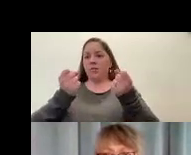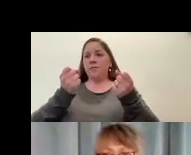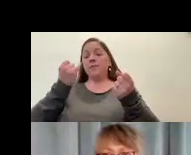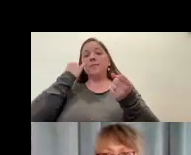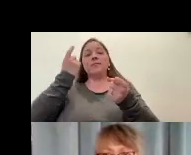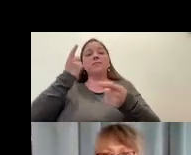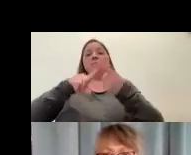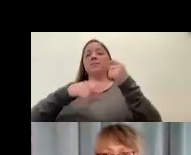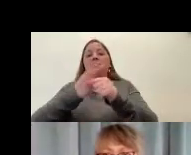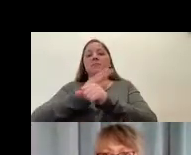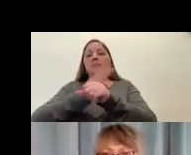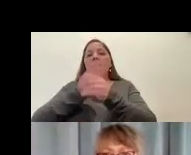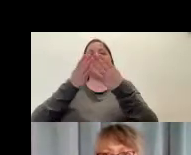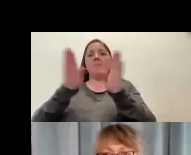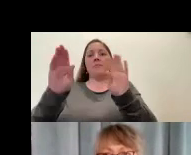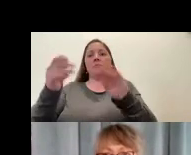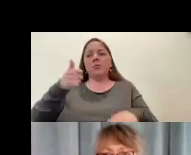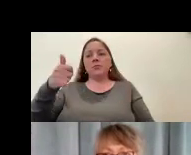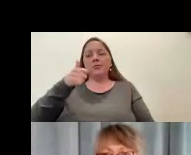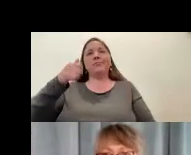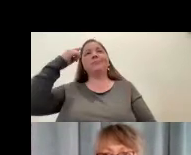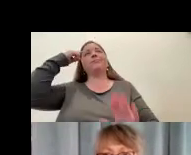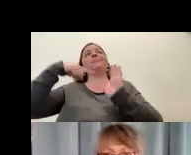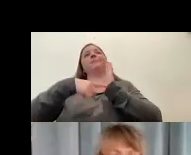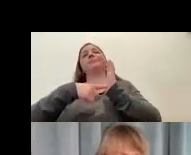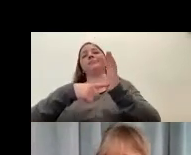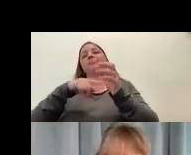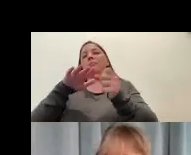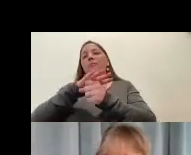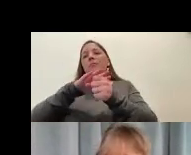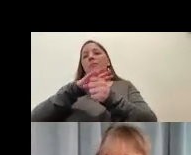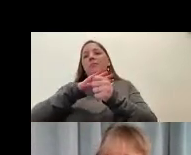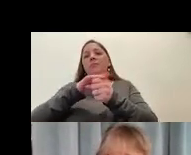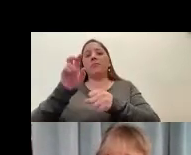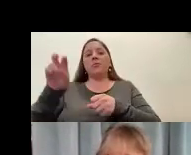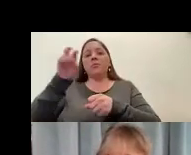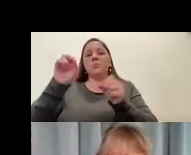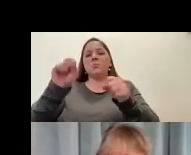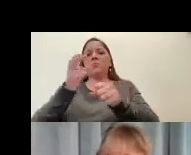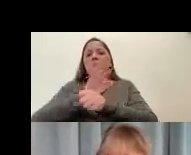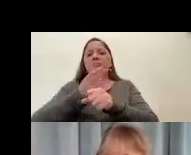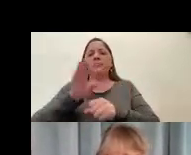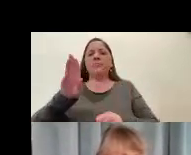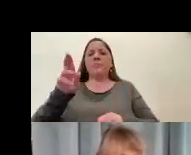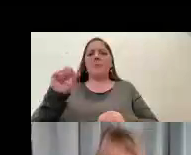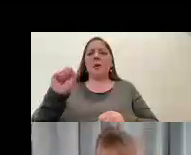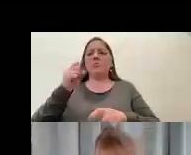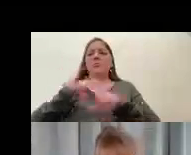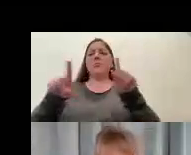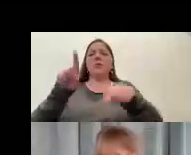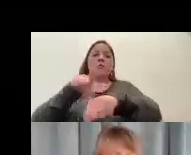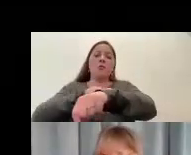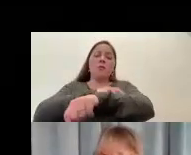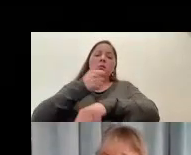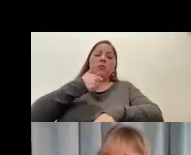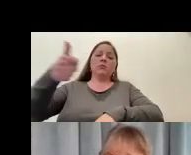public transportation. So either for local trips, maybe they can use the bus, but for longer destinations,